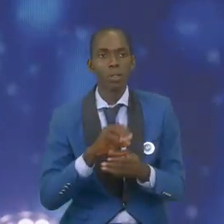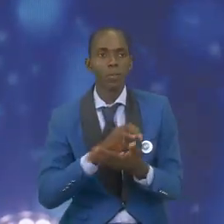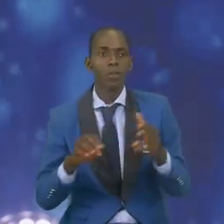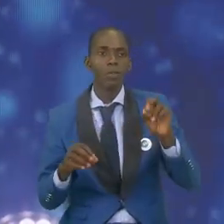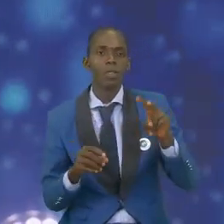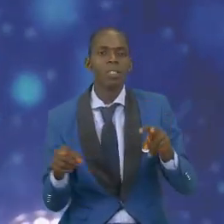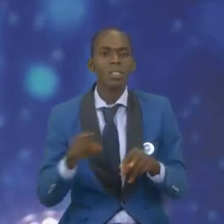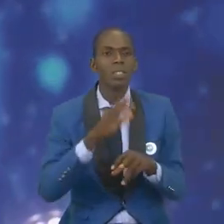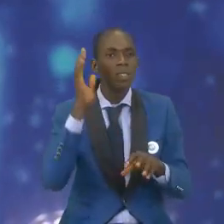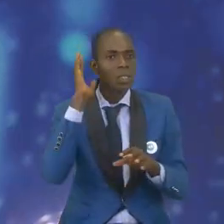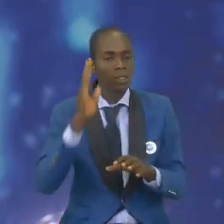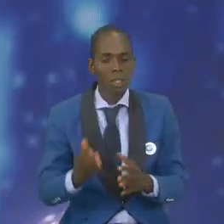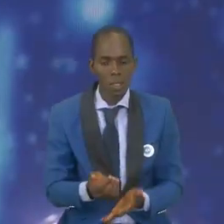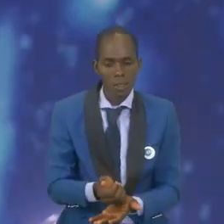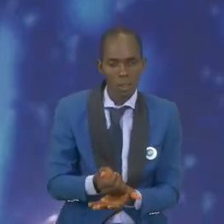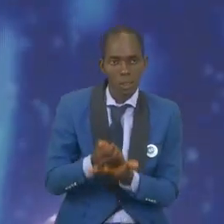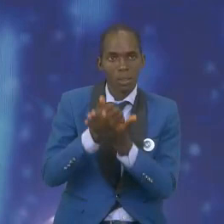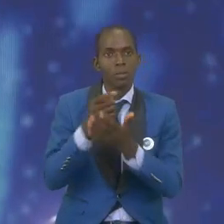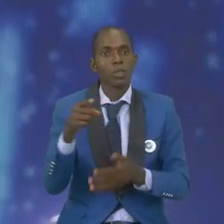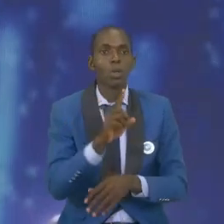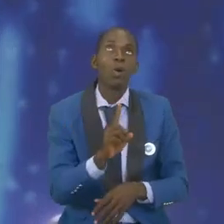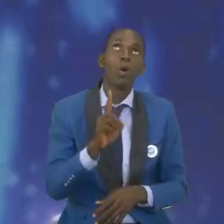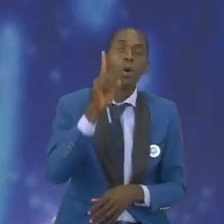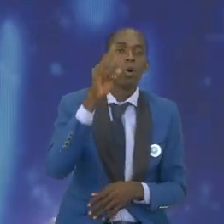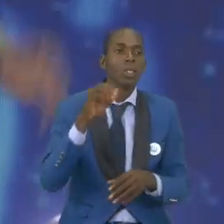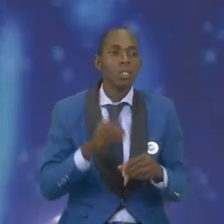they shall bear thee up